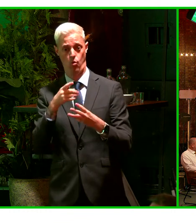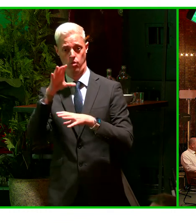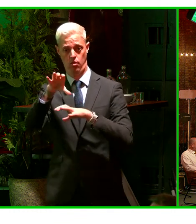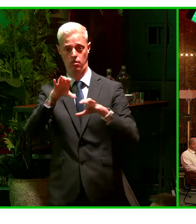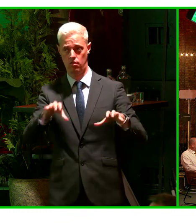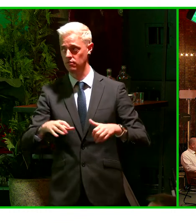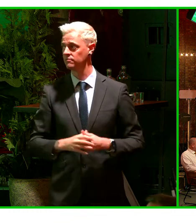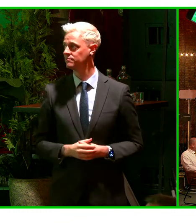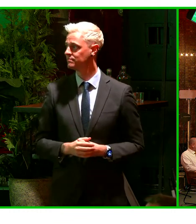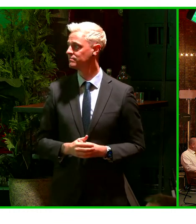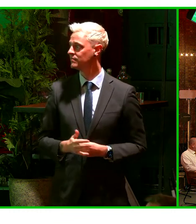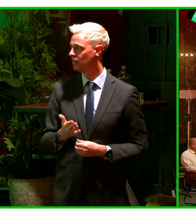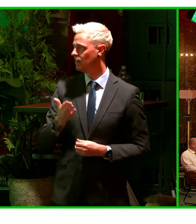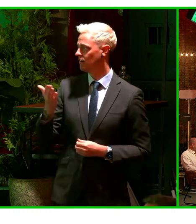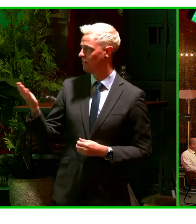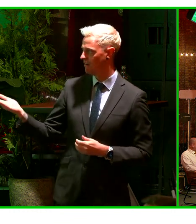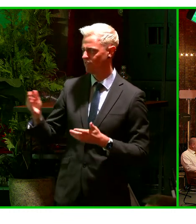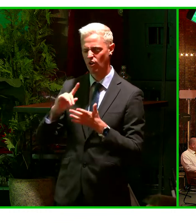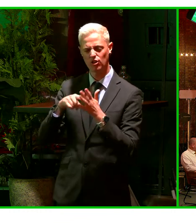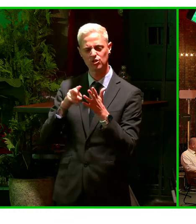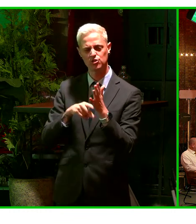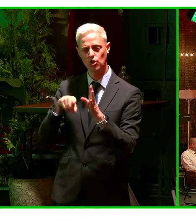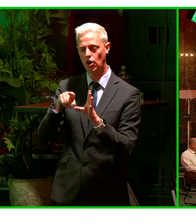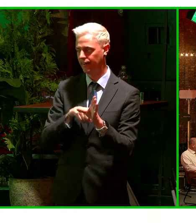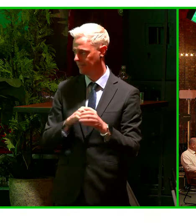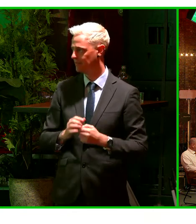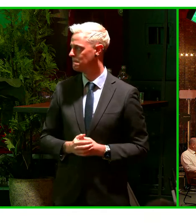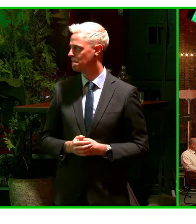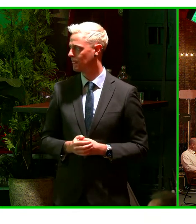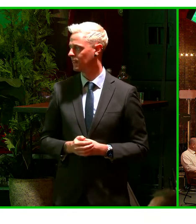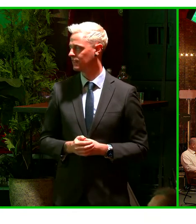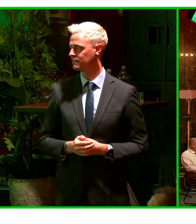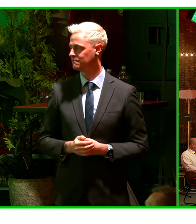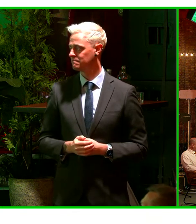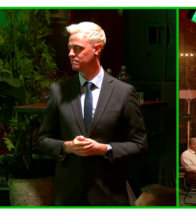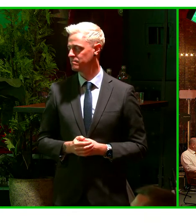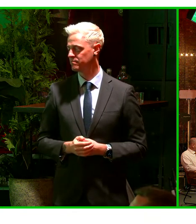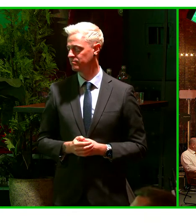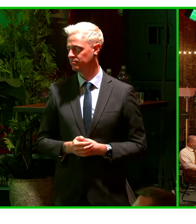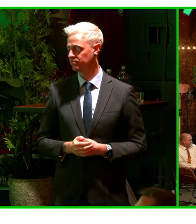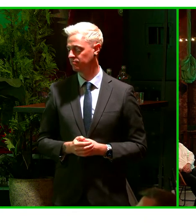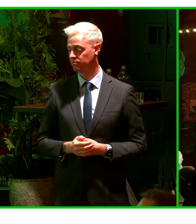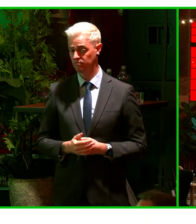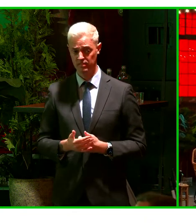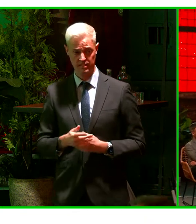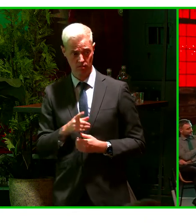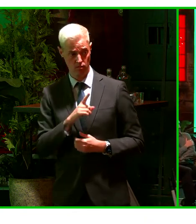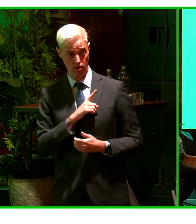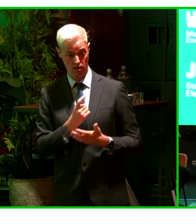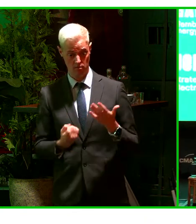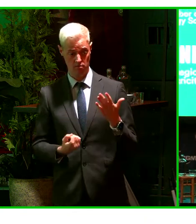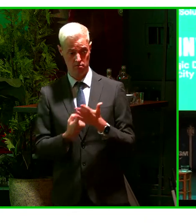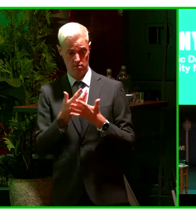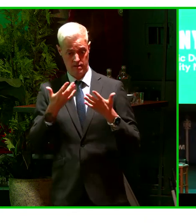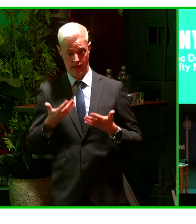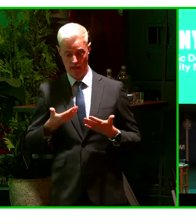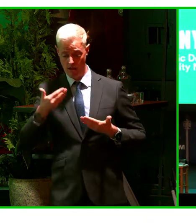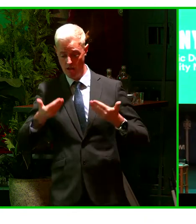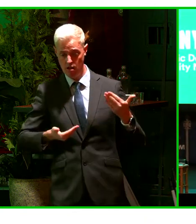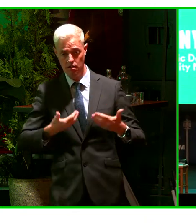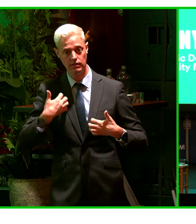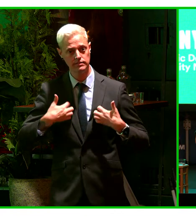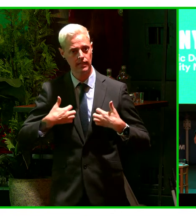pick up on two words that we've probably all heard quite a lot this morning. Why is this a particularly exciting time? And also